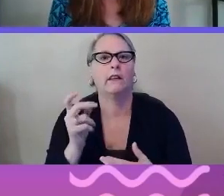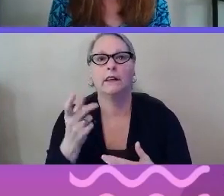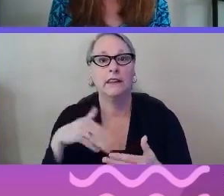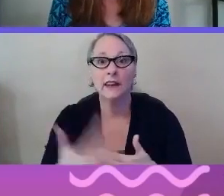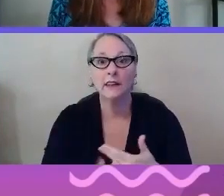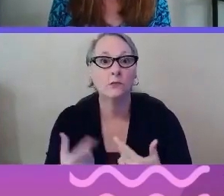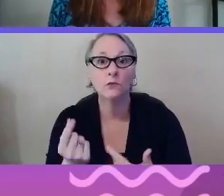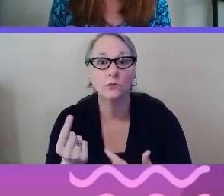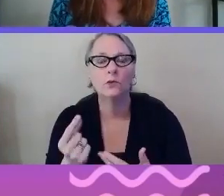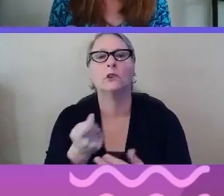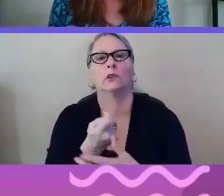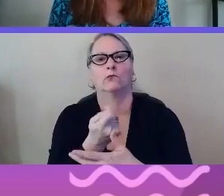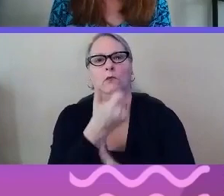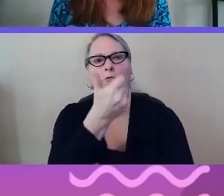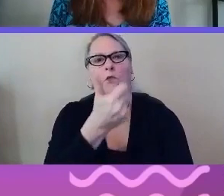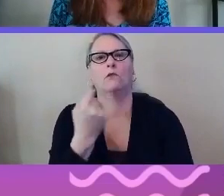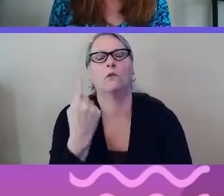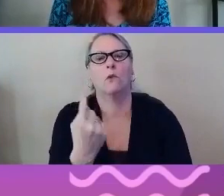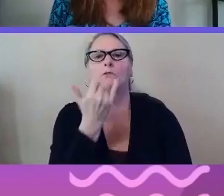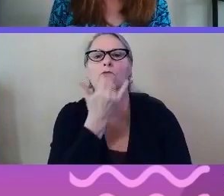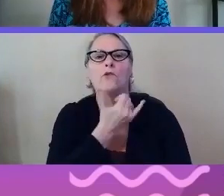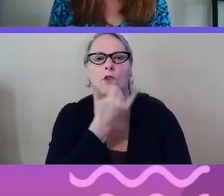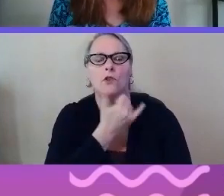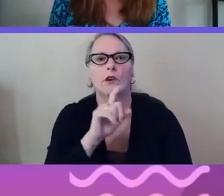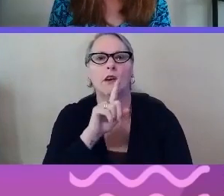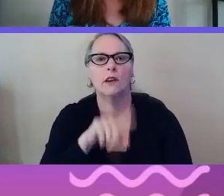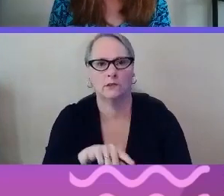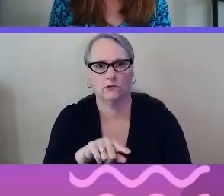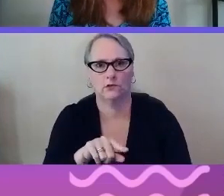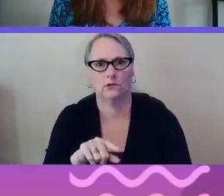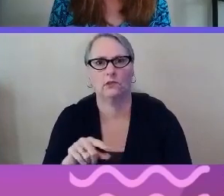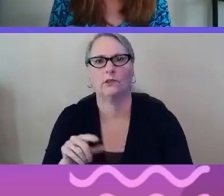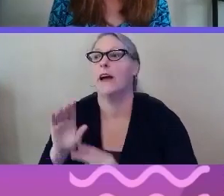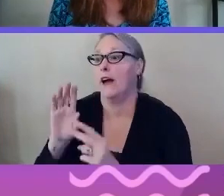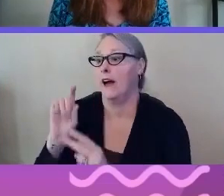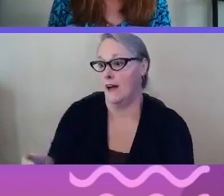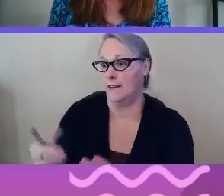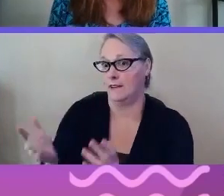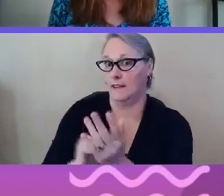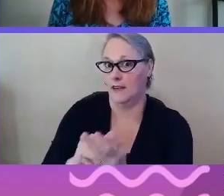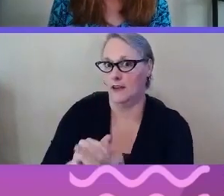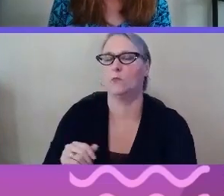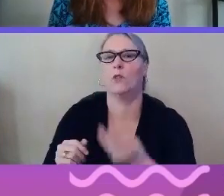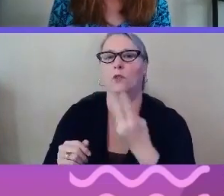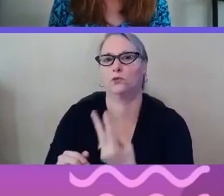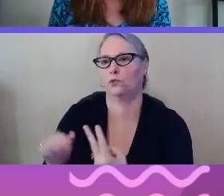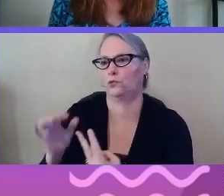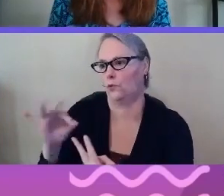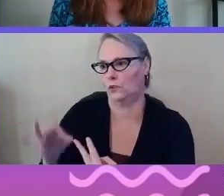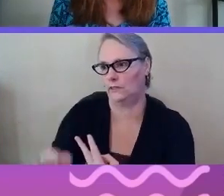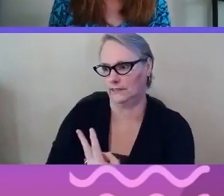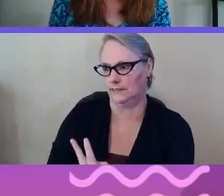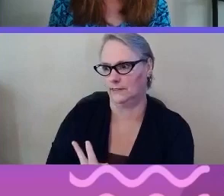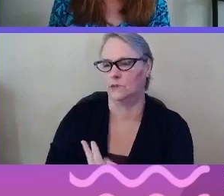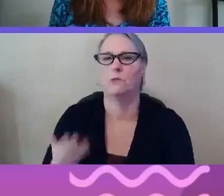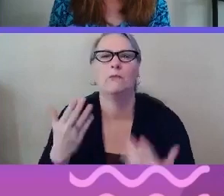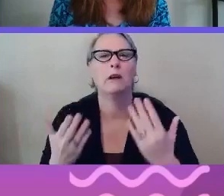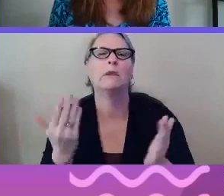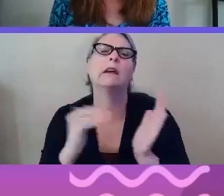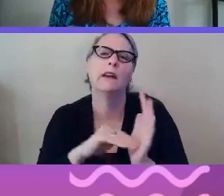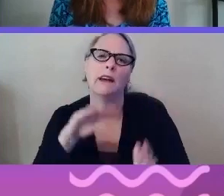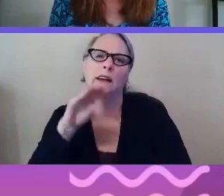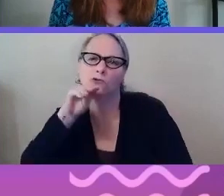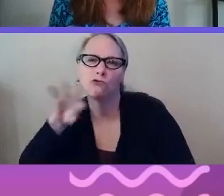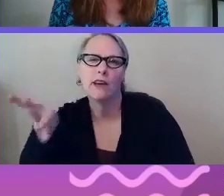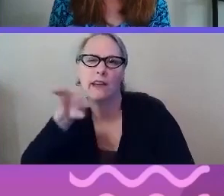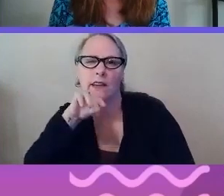oh, no, okay. And then ask the question again when they only have 2 choices. So let's say it's those dragons again, and our dragons